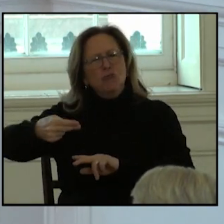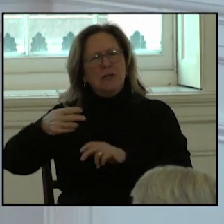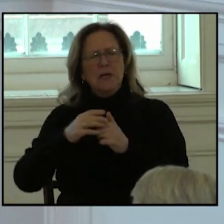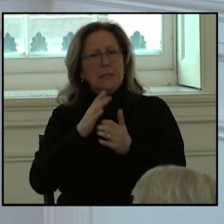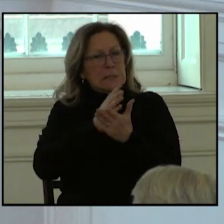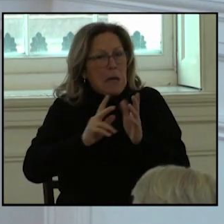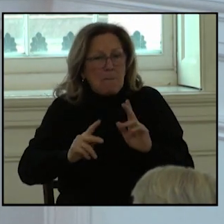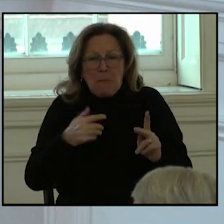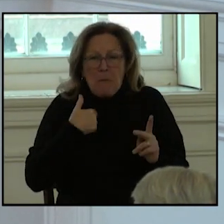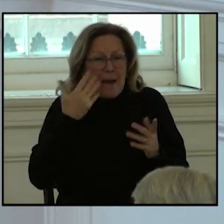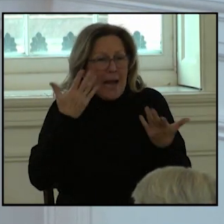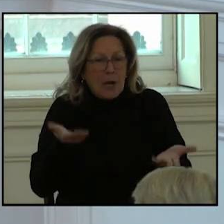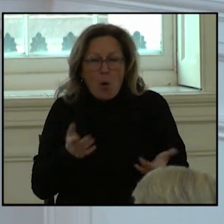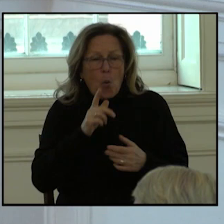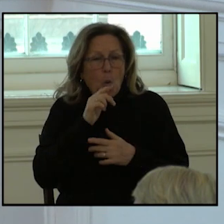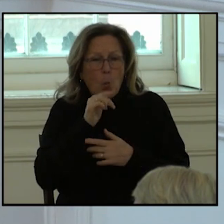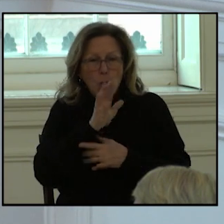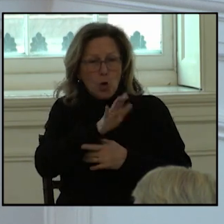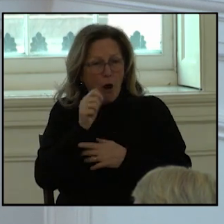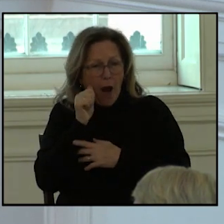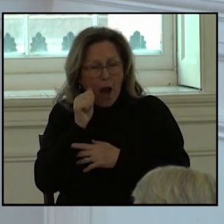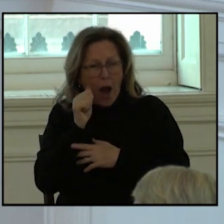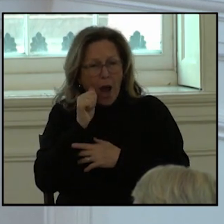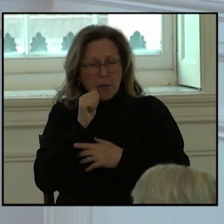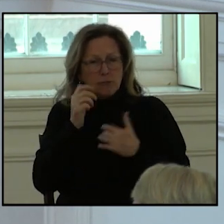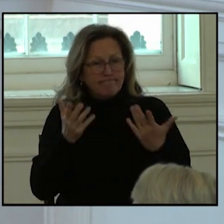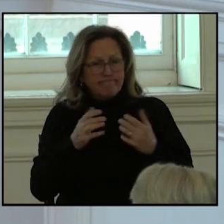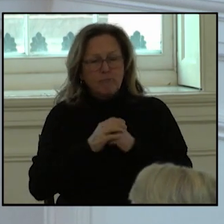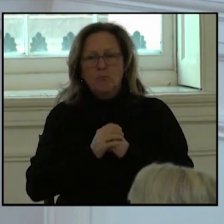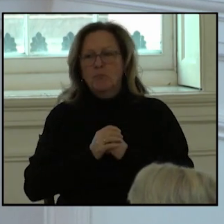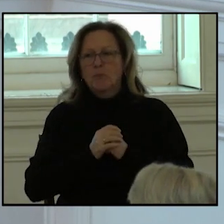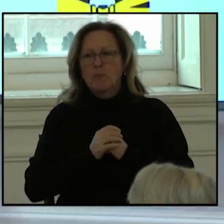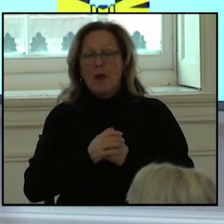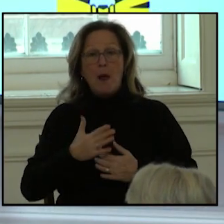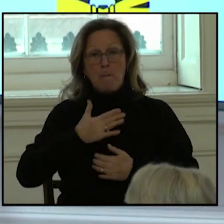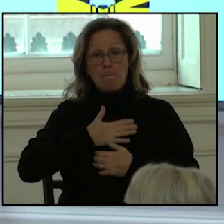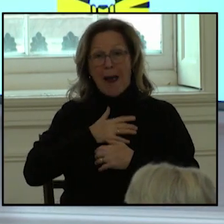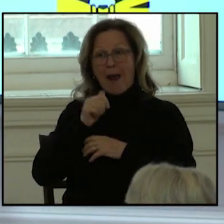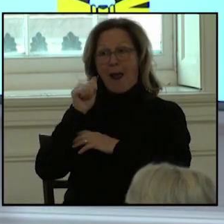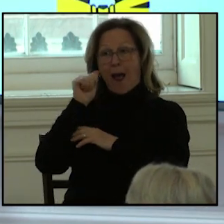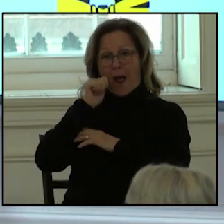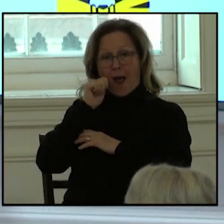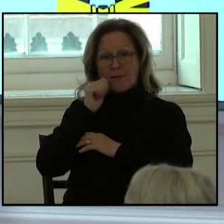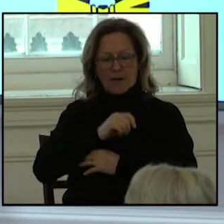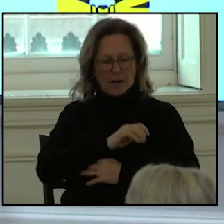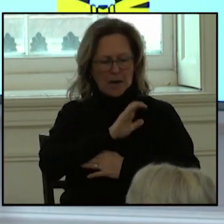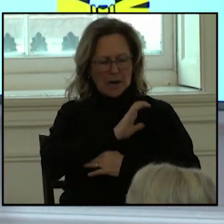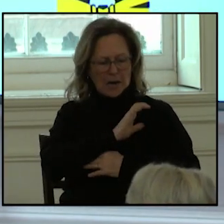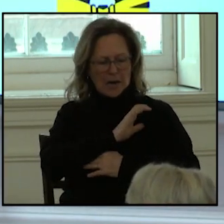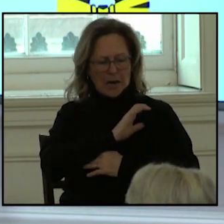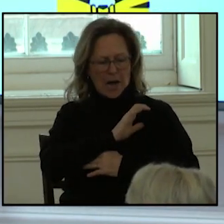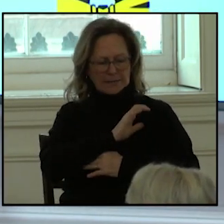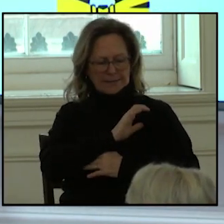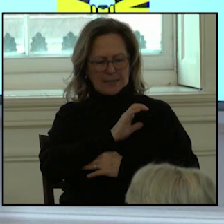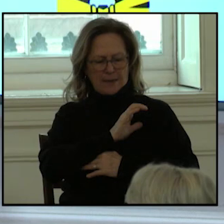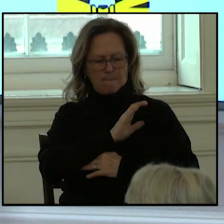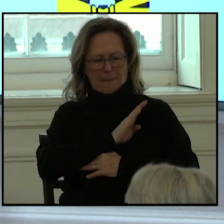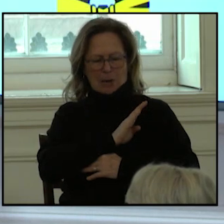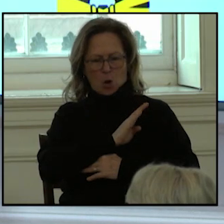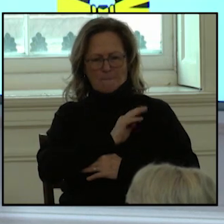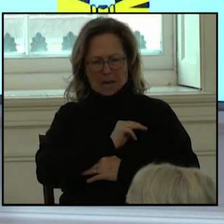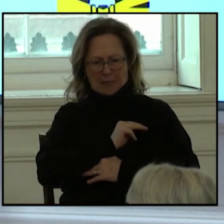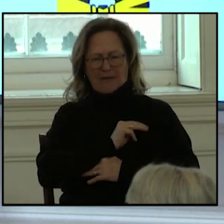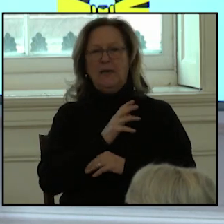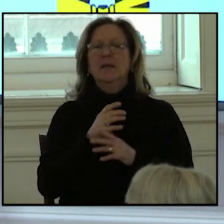not. So tell us about your aunt. So my aunt is Constance Baker Motley. She was born